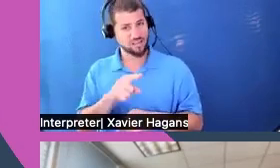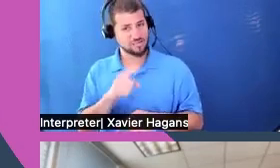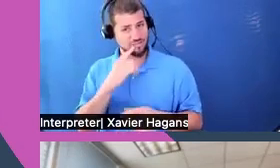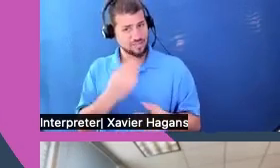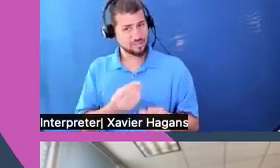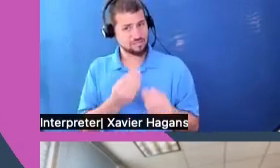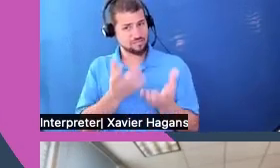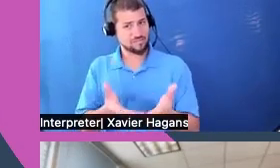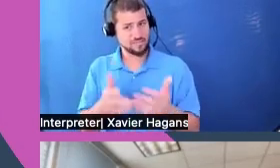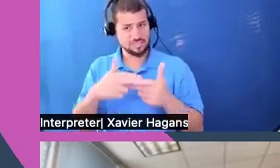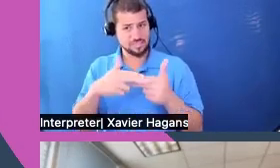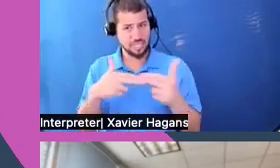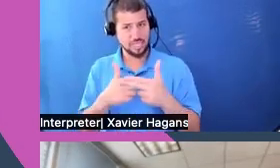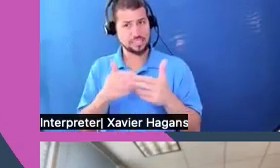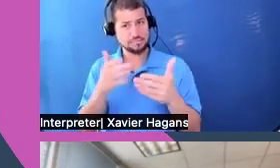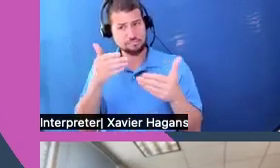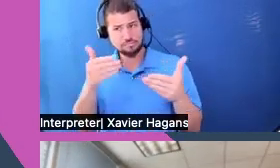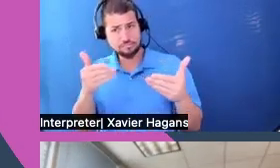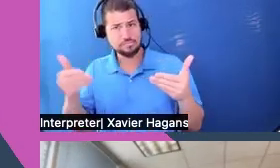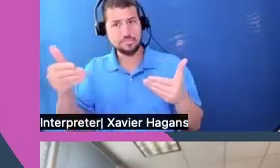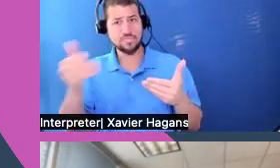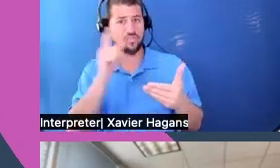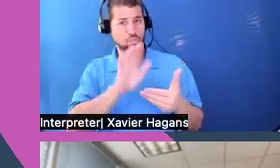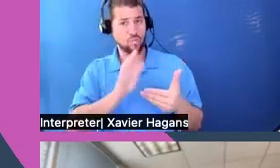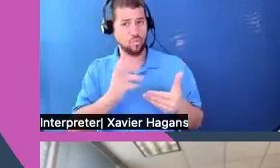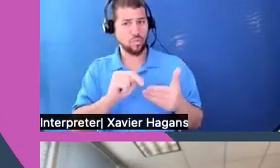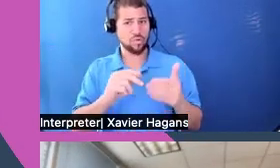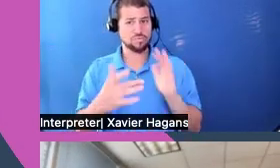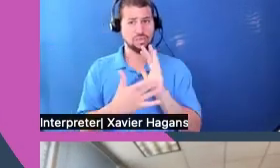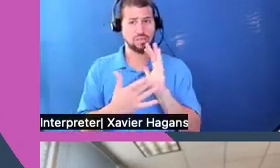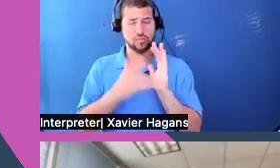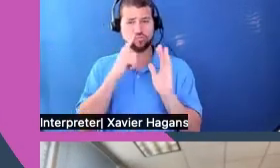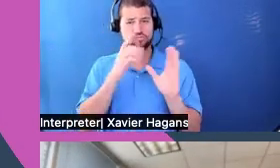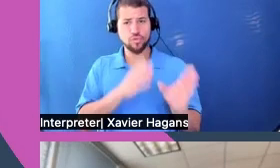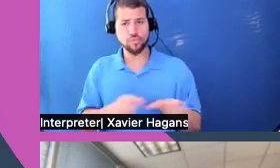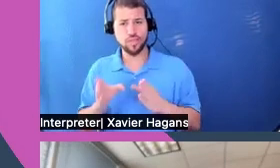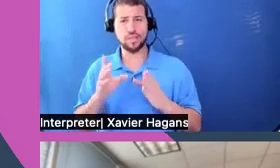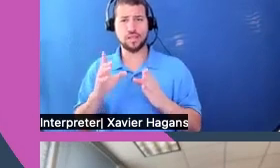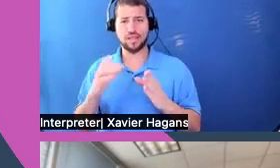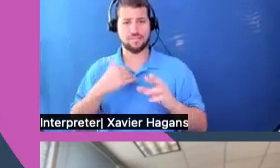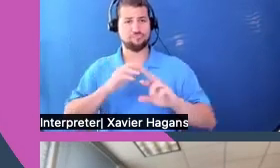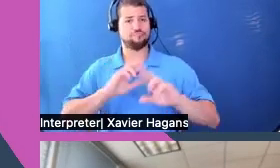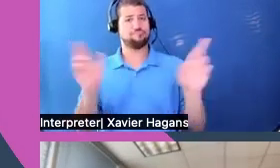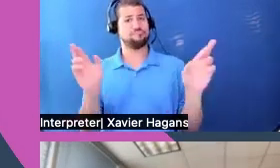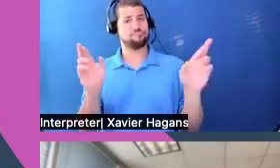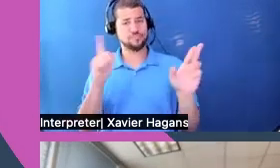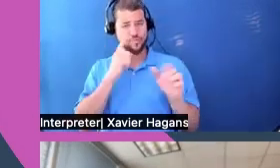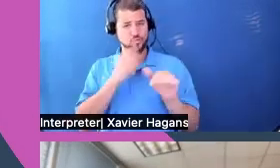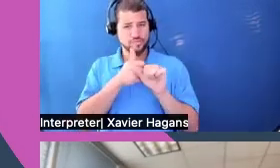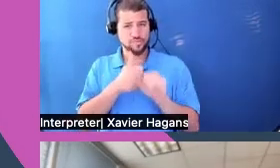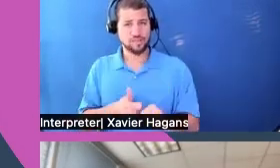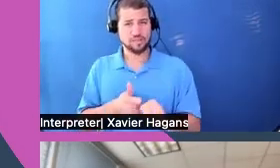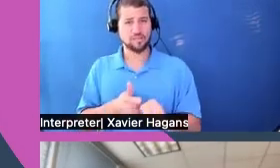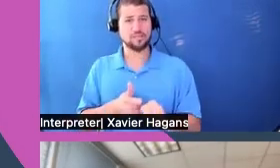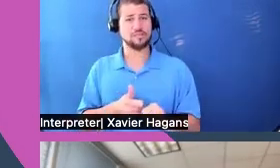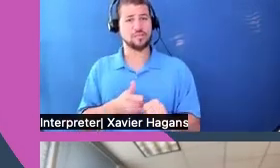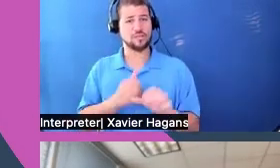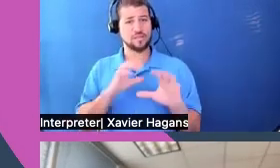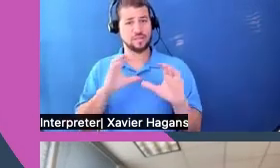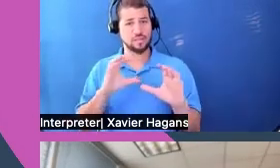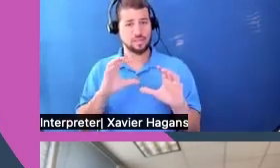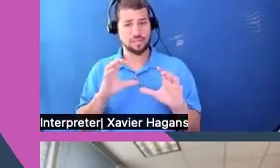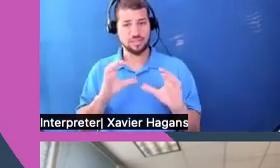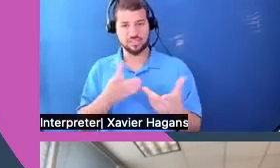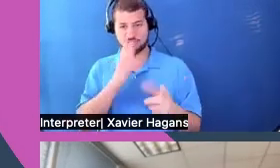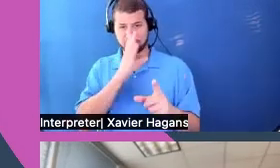advance to use their own technology on them, to be sort of prepared and have a version of them that they could follow along with in class